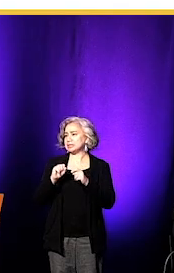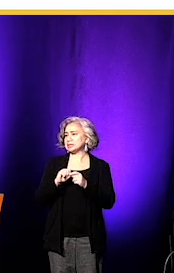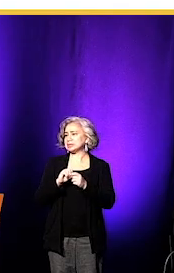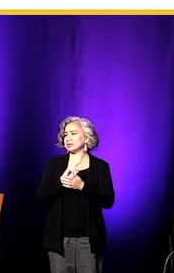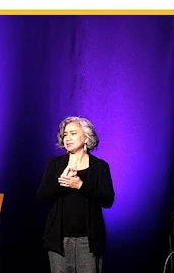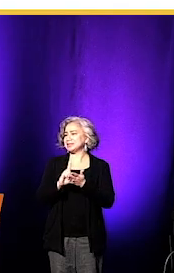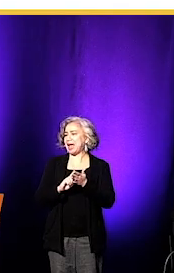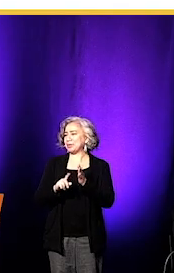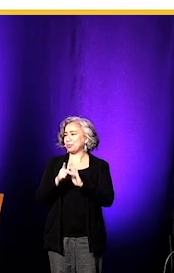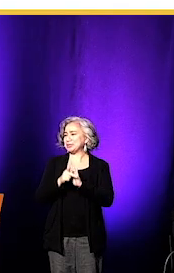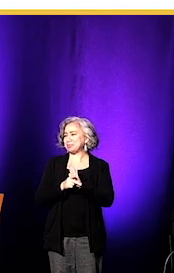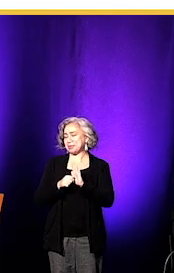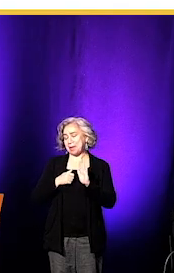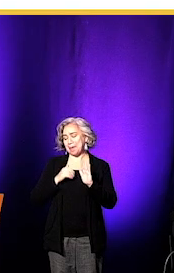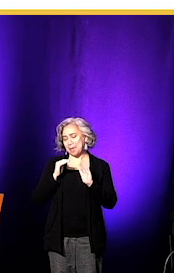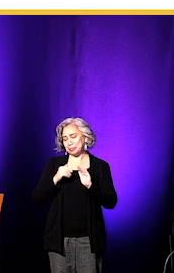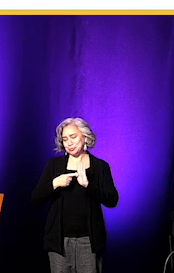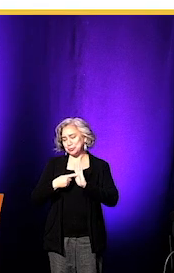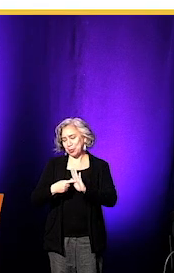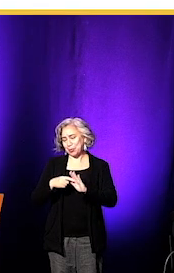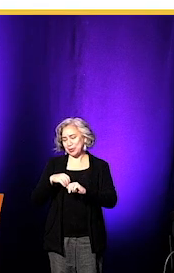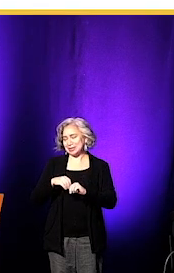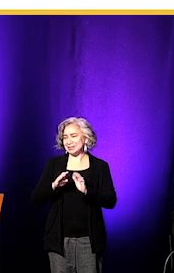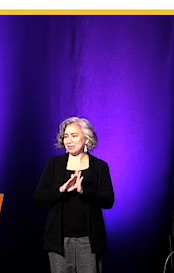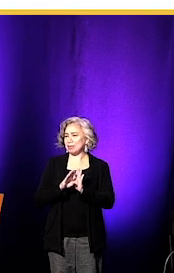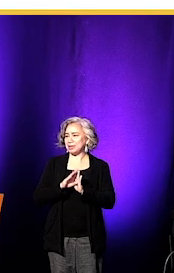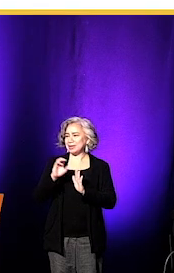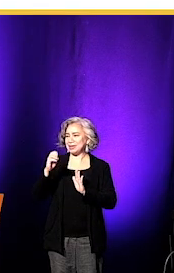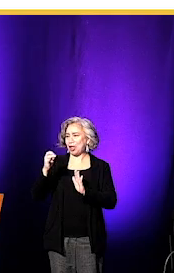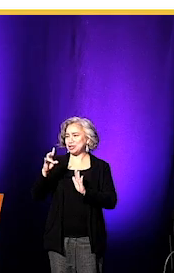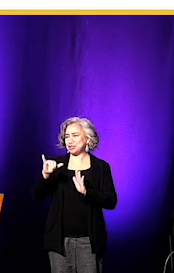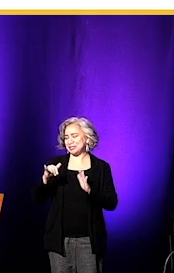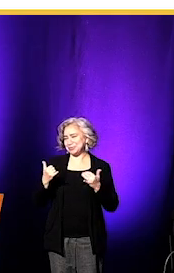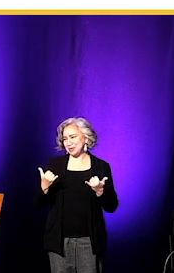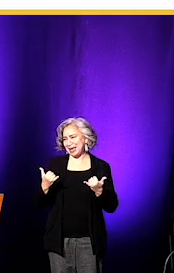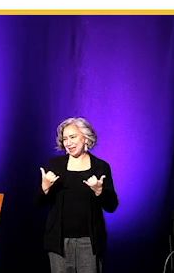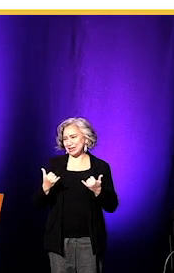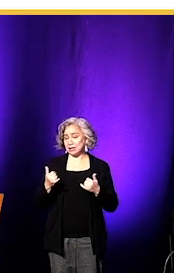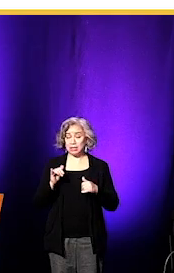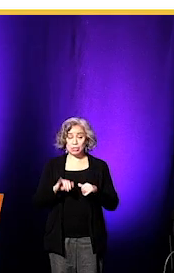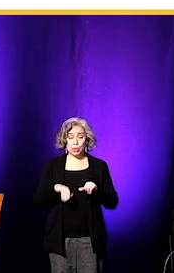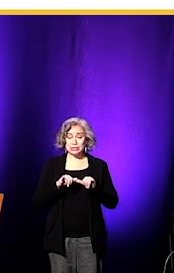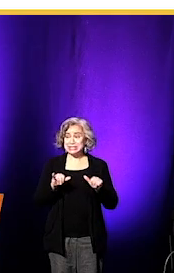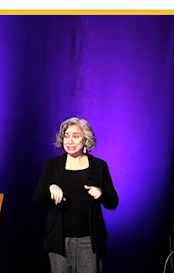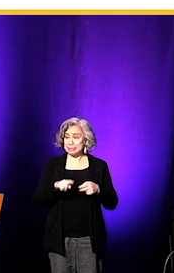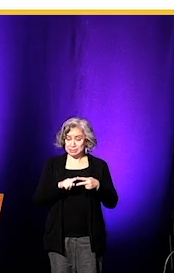of the developmental ecology presented today. These two systems had much in common.